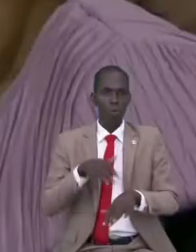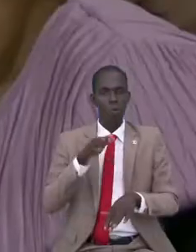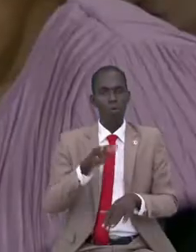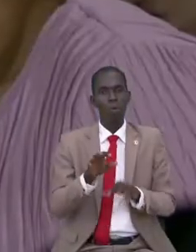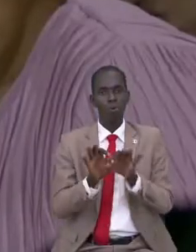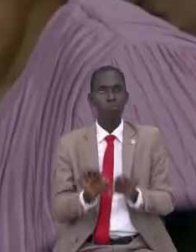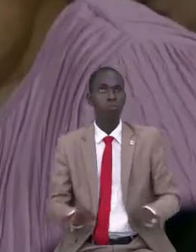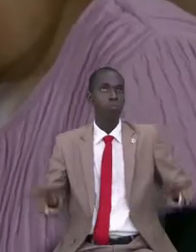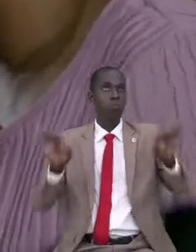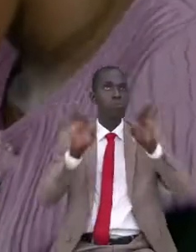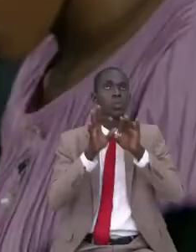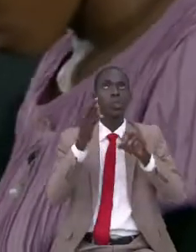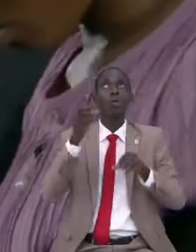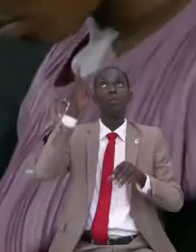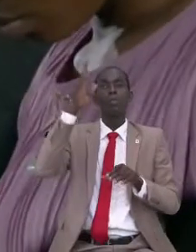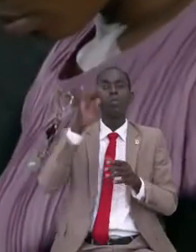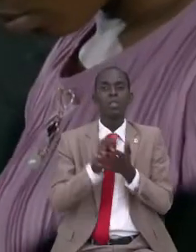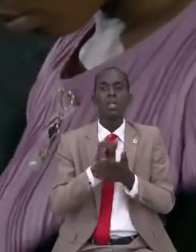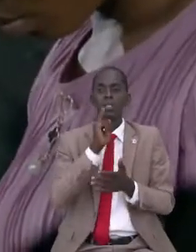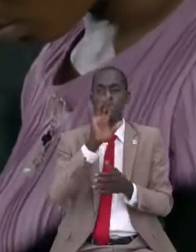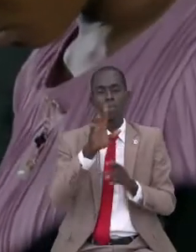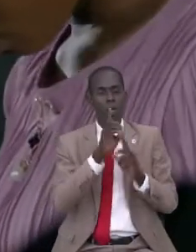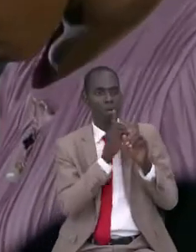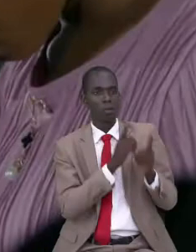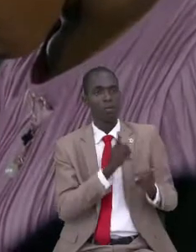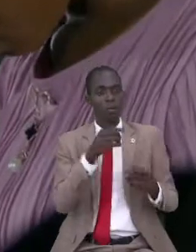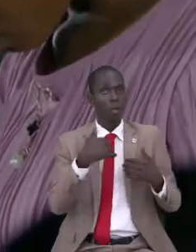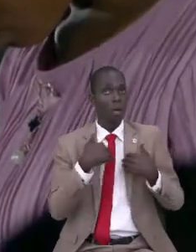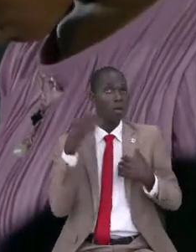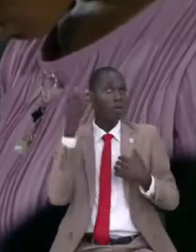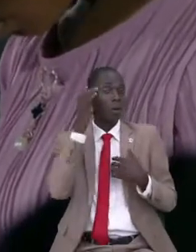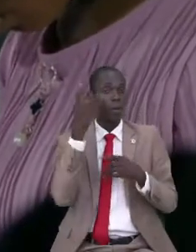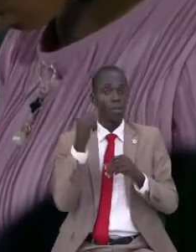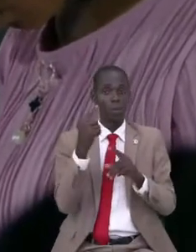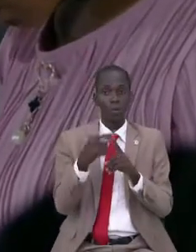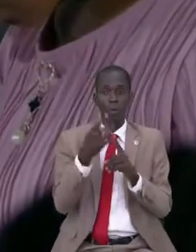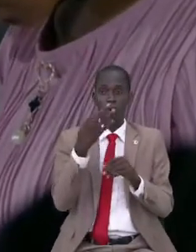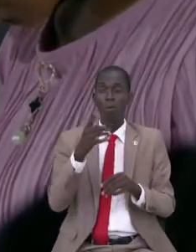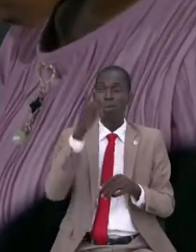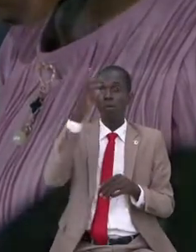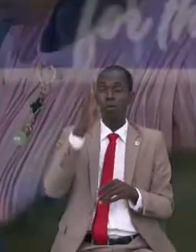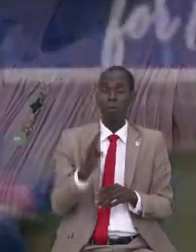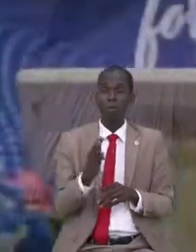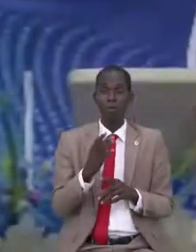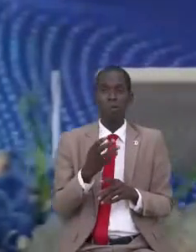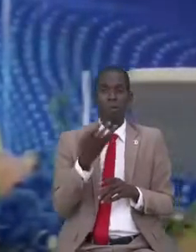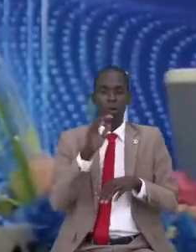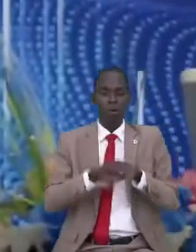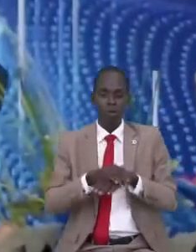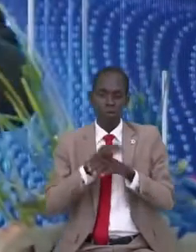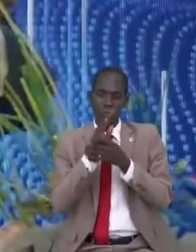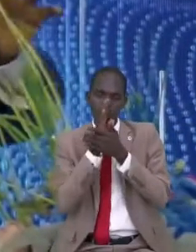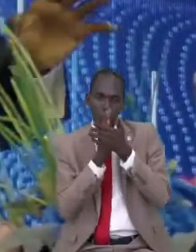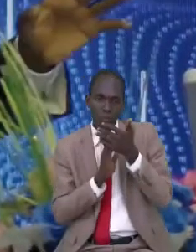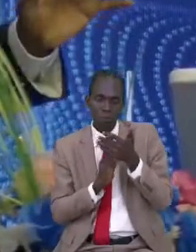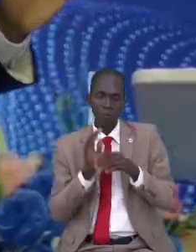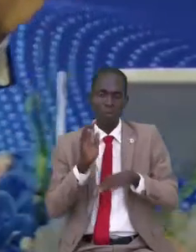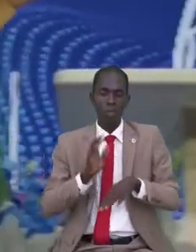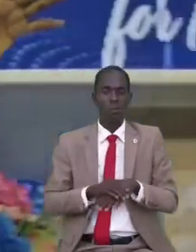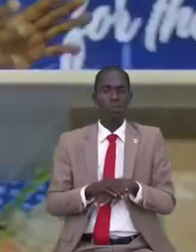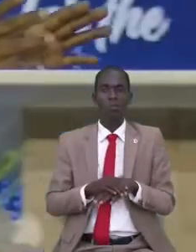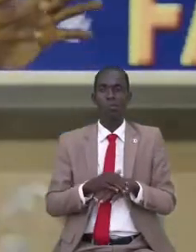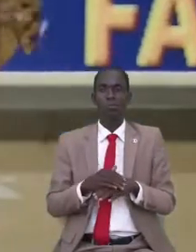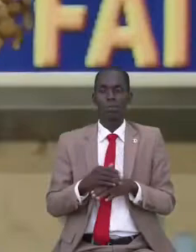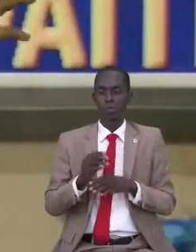God. That's your response. You've heard the word of God on meekness, on lowliness,